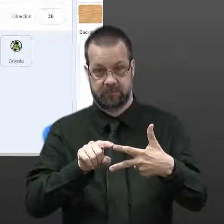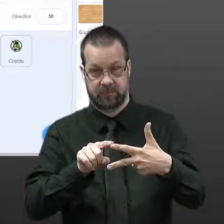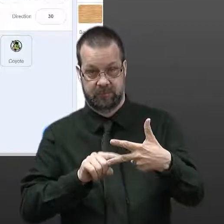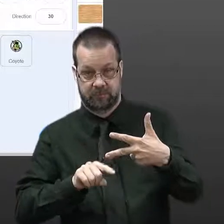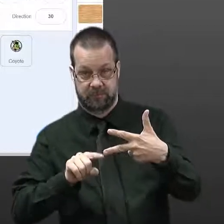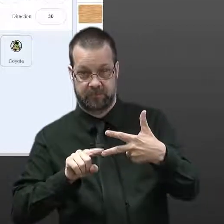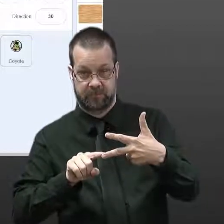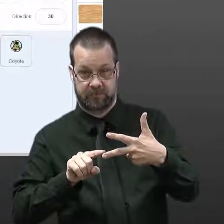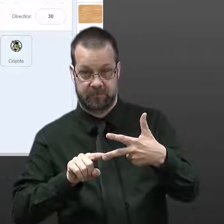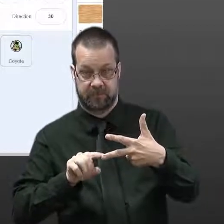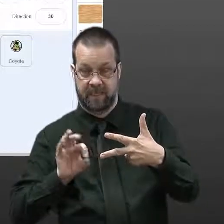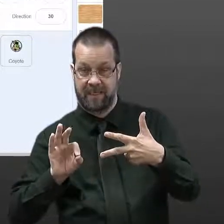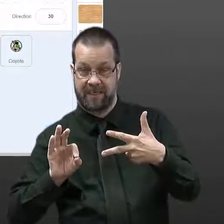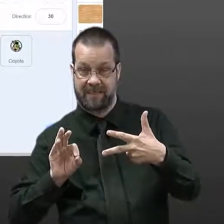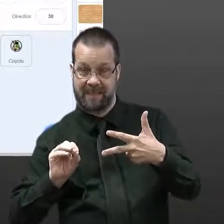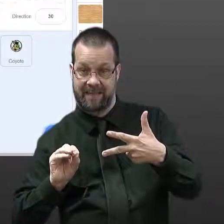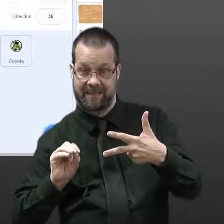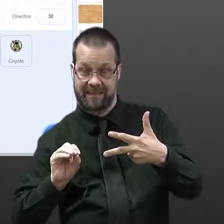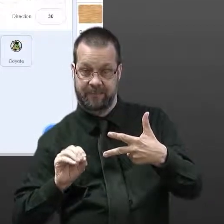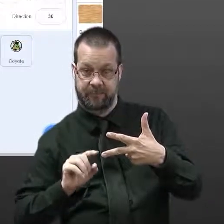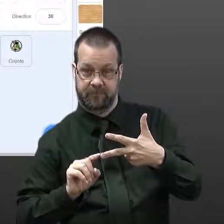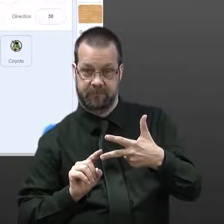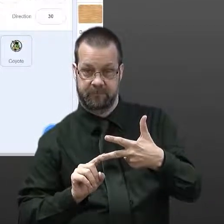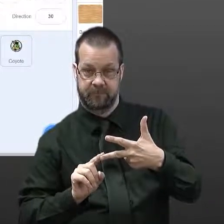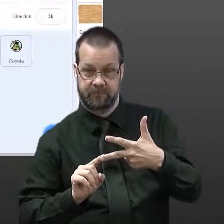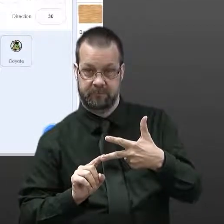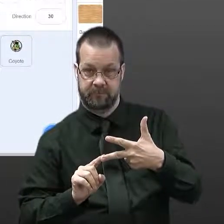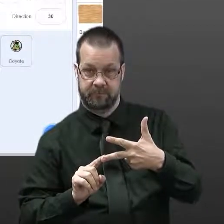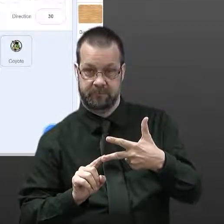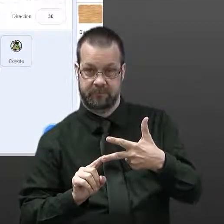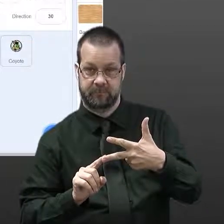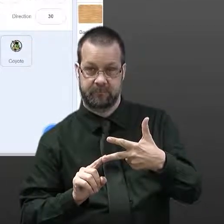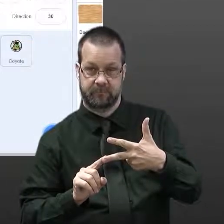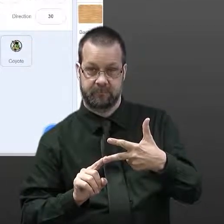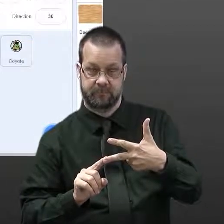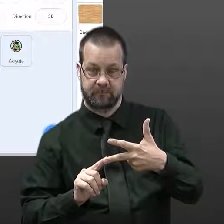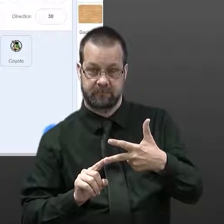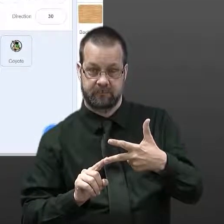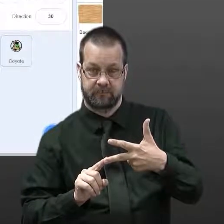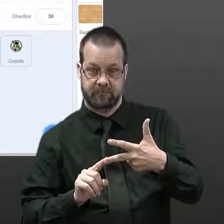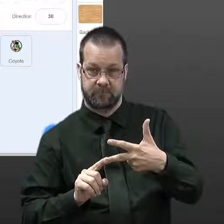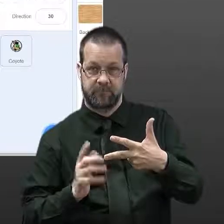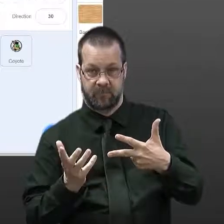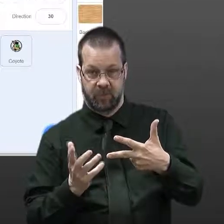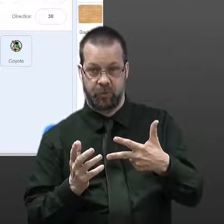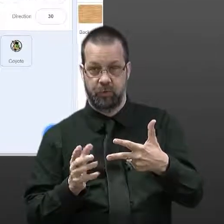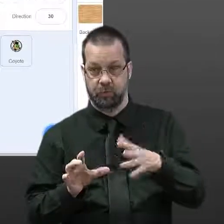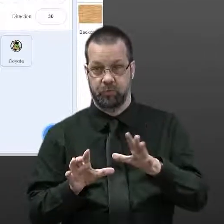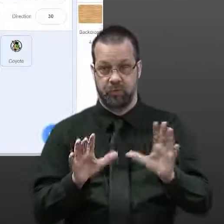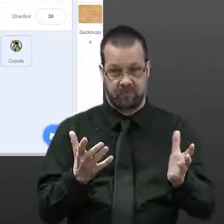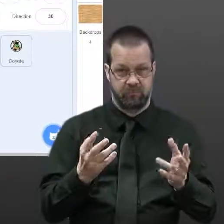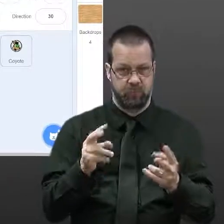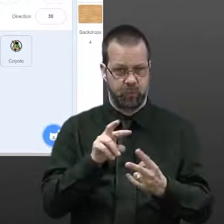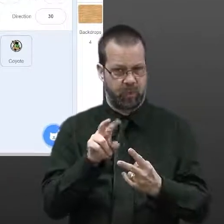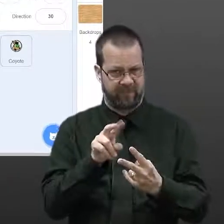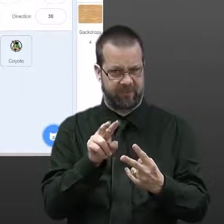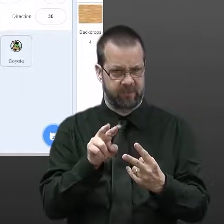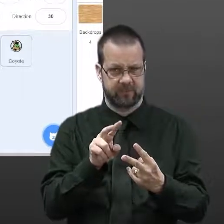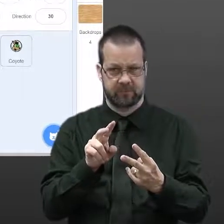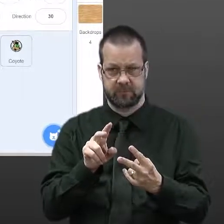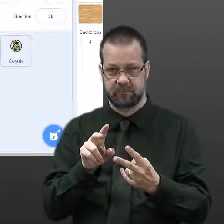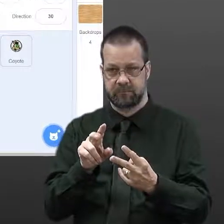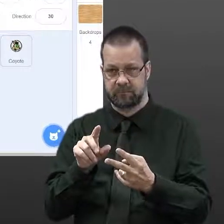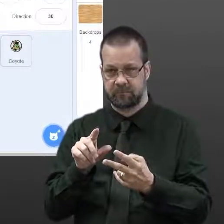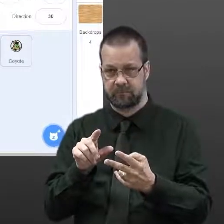be 89. And for brightness, the value is going to be 90. So two different ways you can